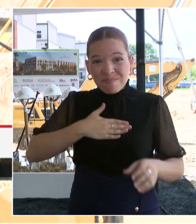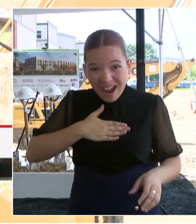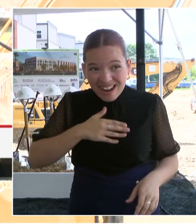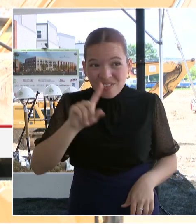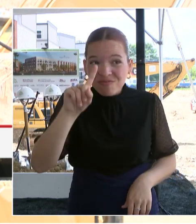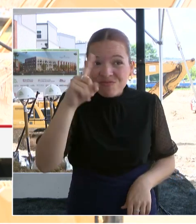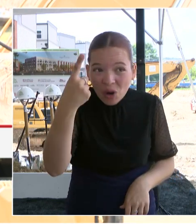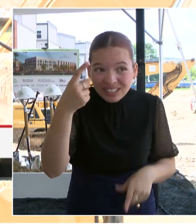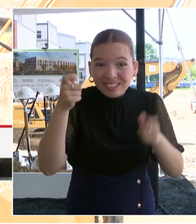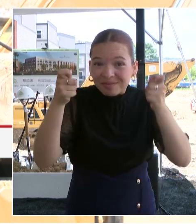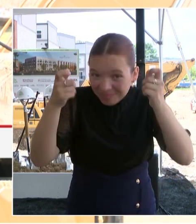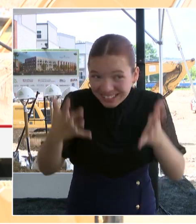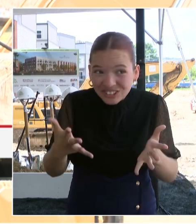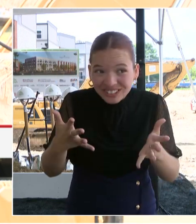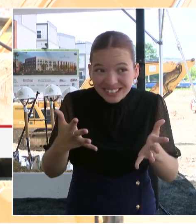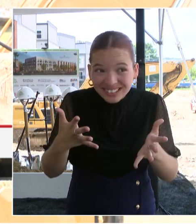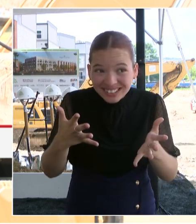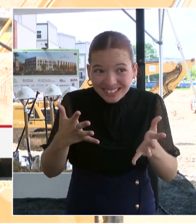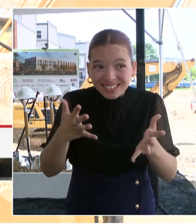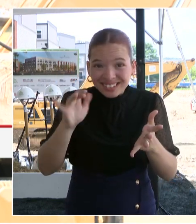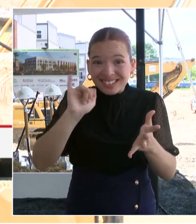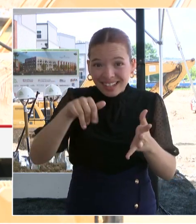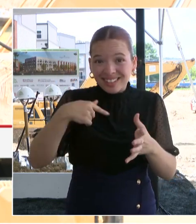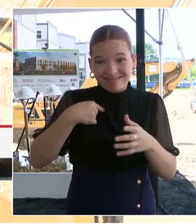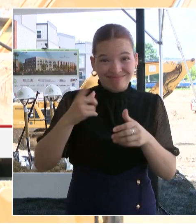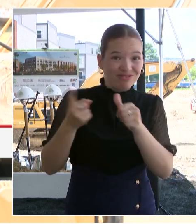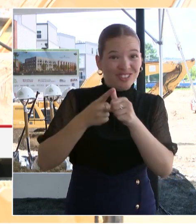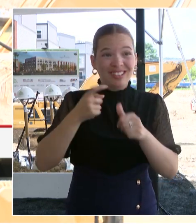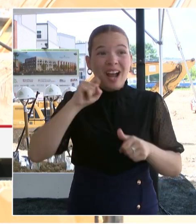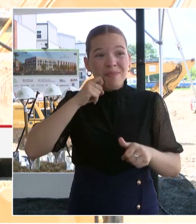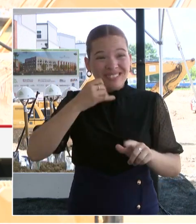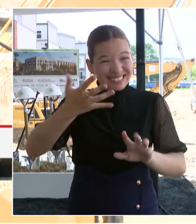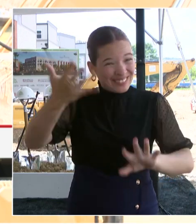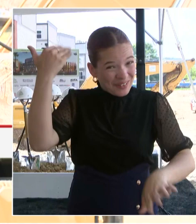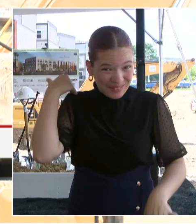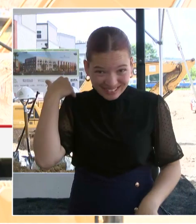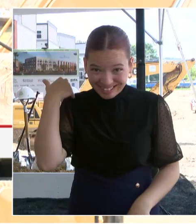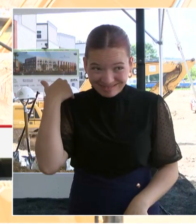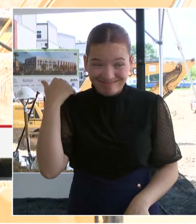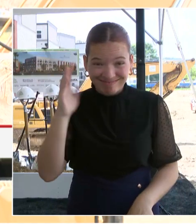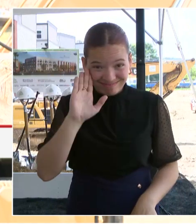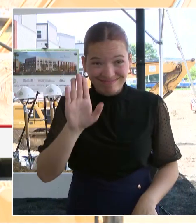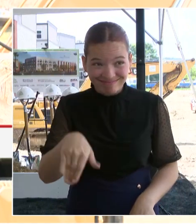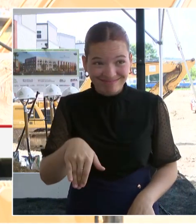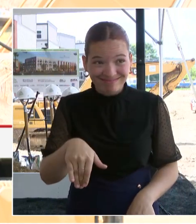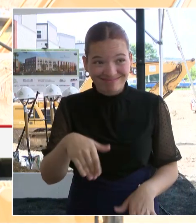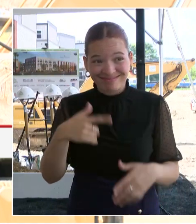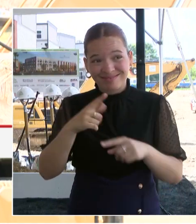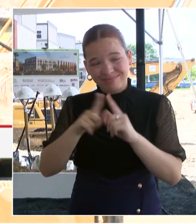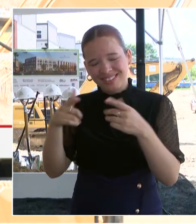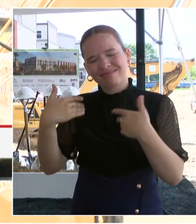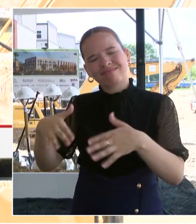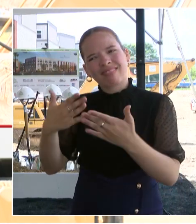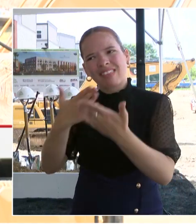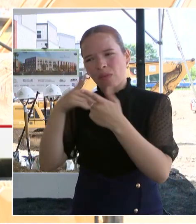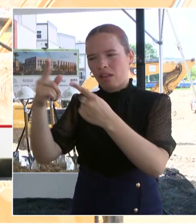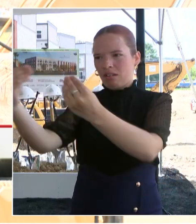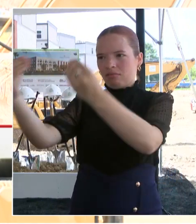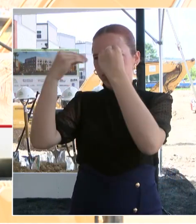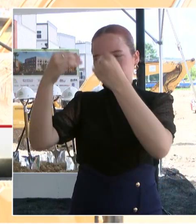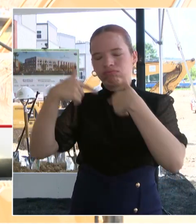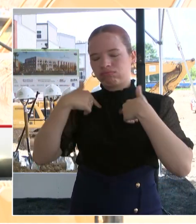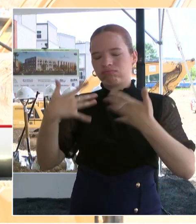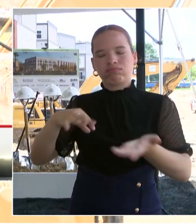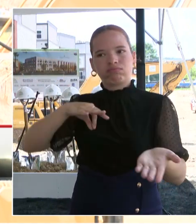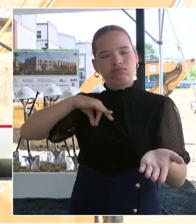as well. To the community leadership, the ANC commissioner, Aaron Palmer, the Ward